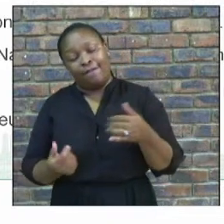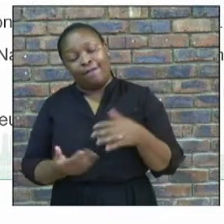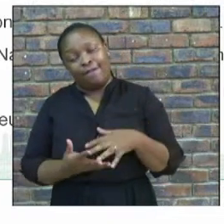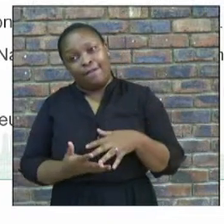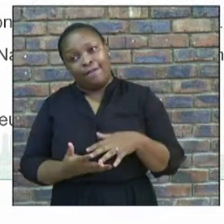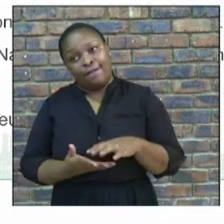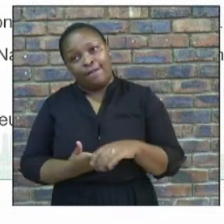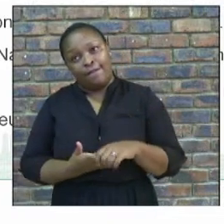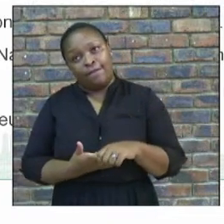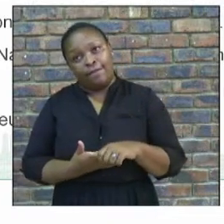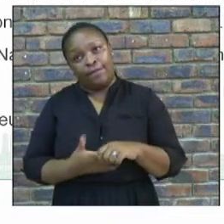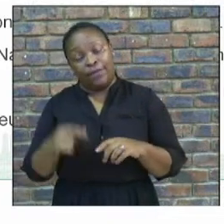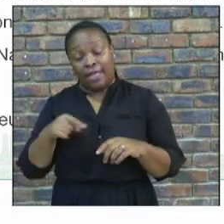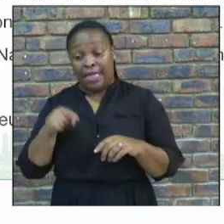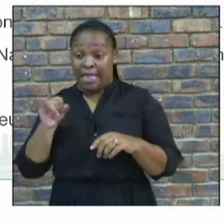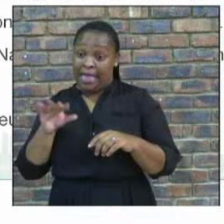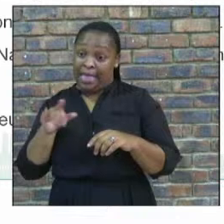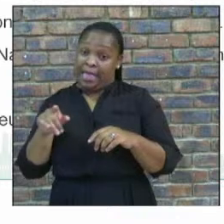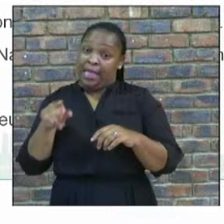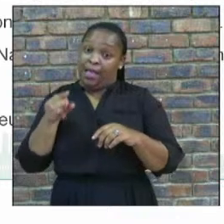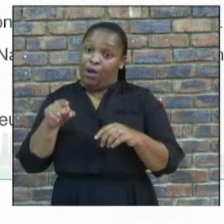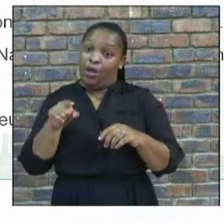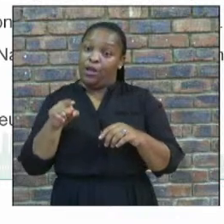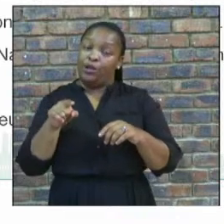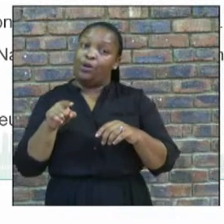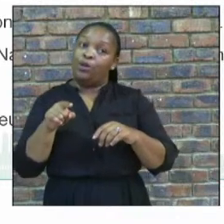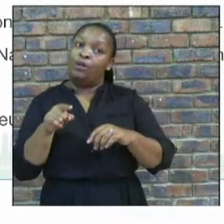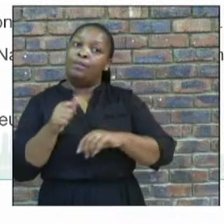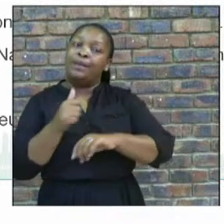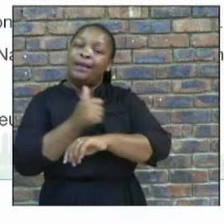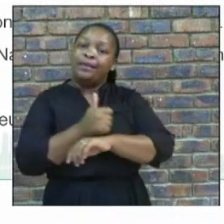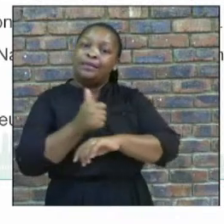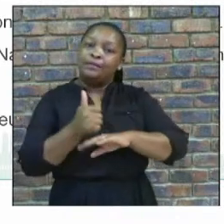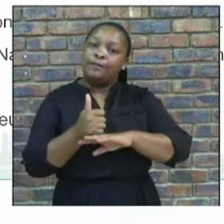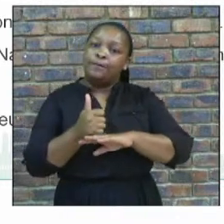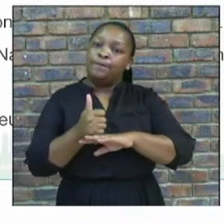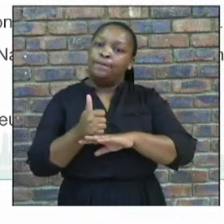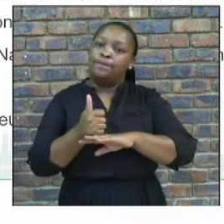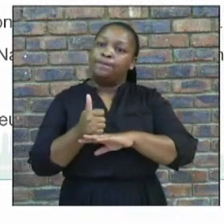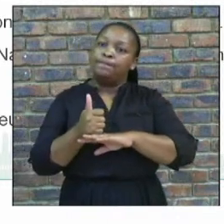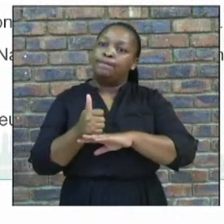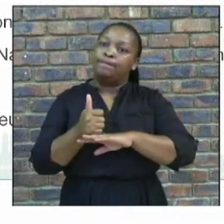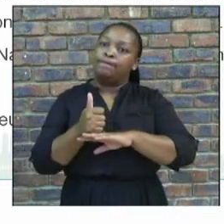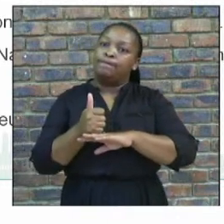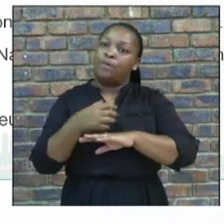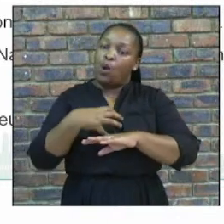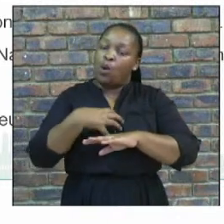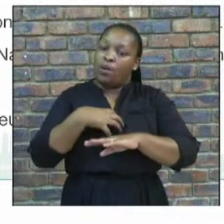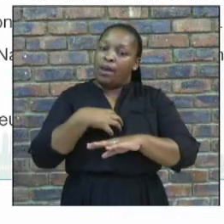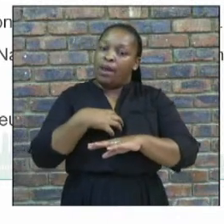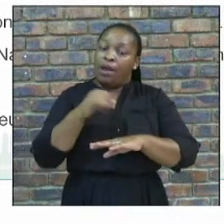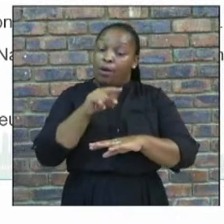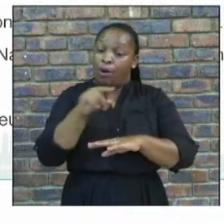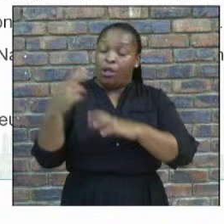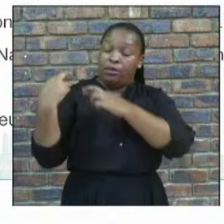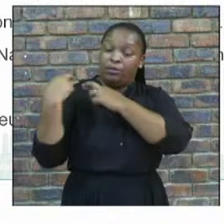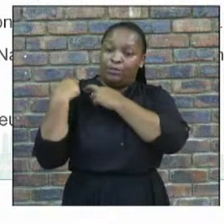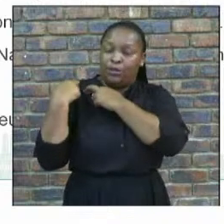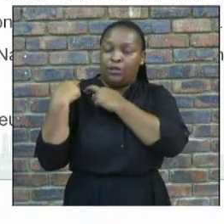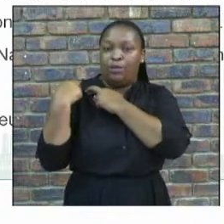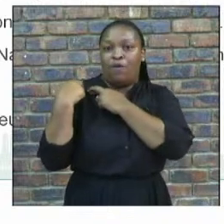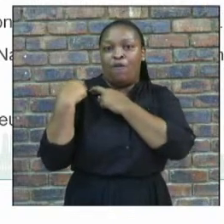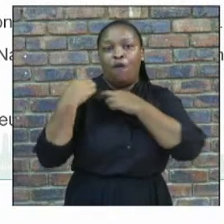be designated as a state-owned entity which will be responsible for